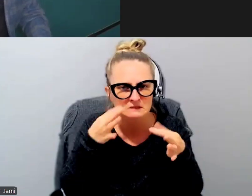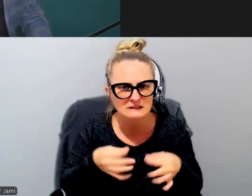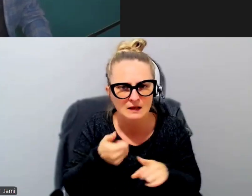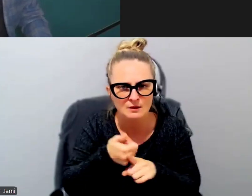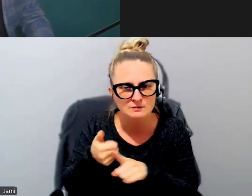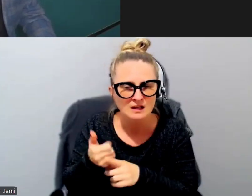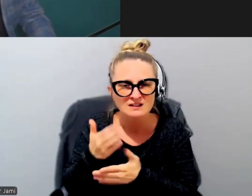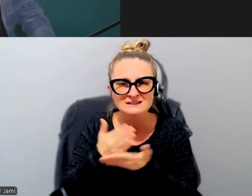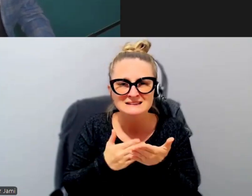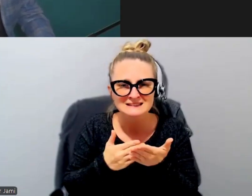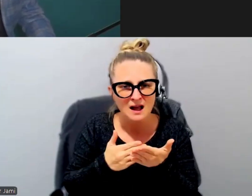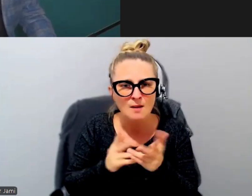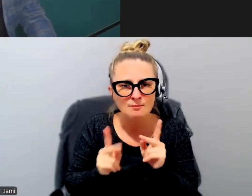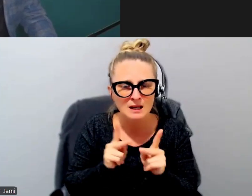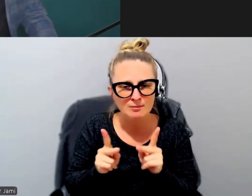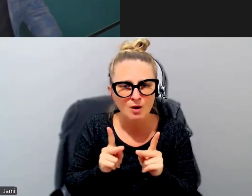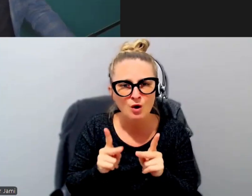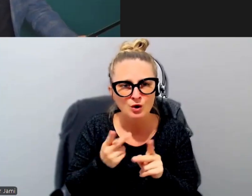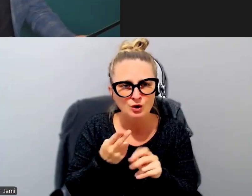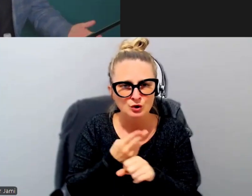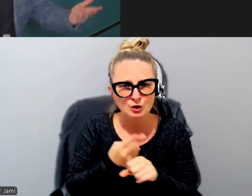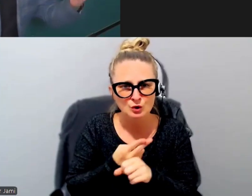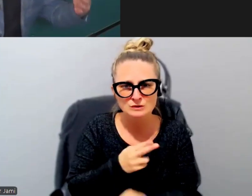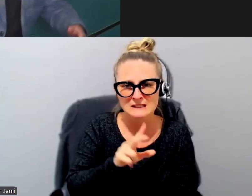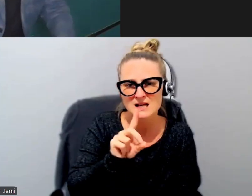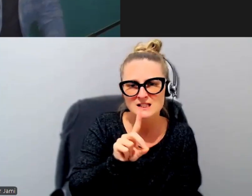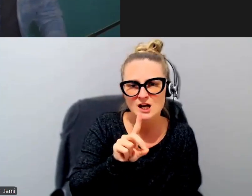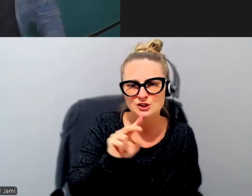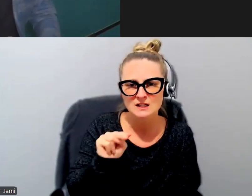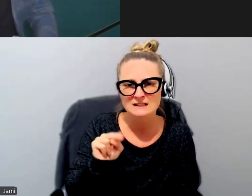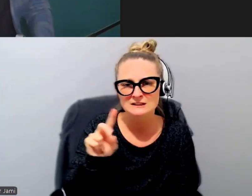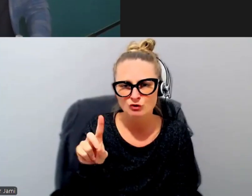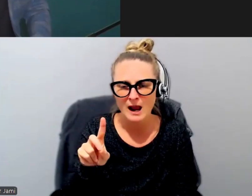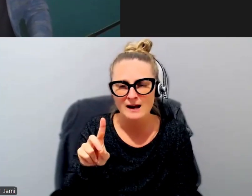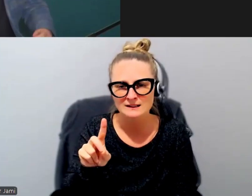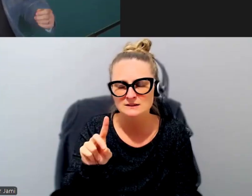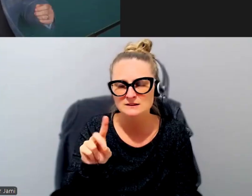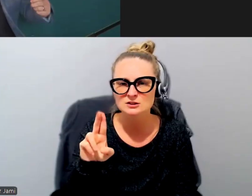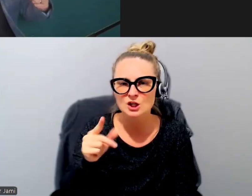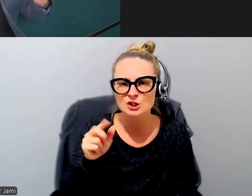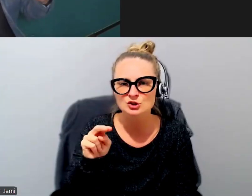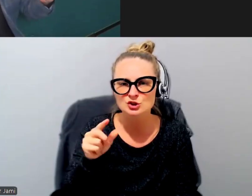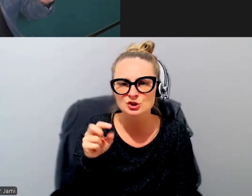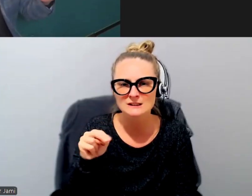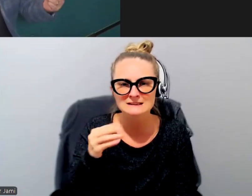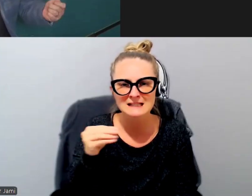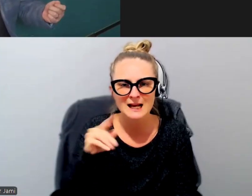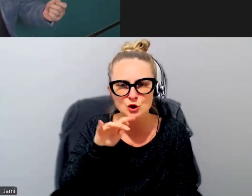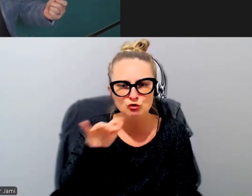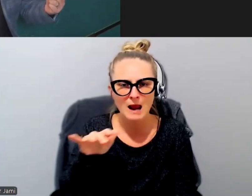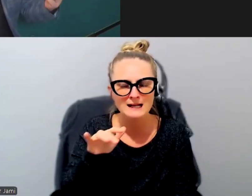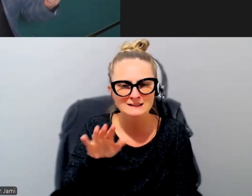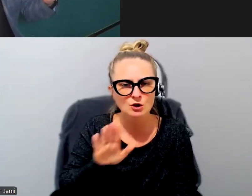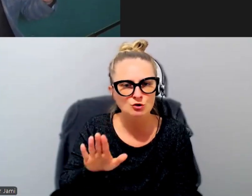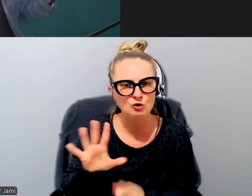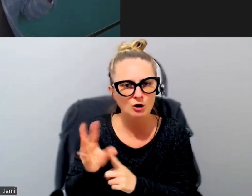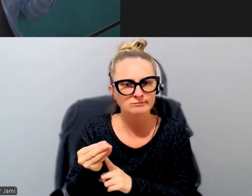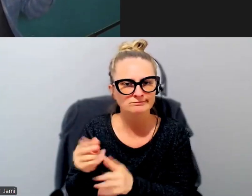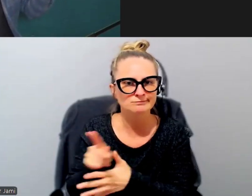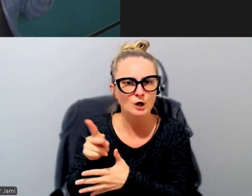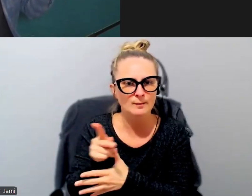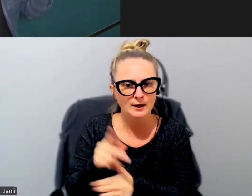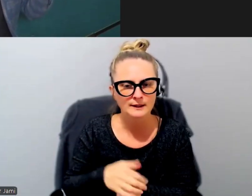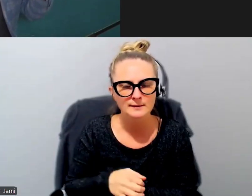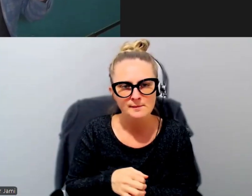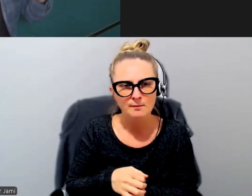and Dragons as their primary culture, and that is fine. That this is about meaning making.